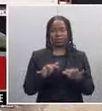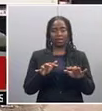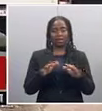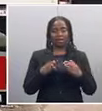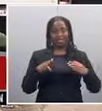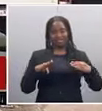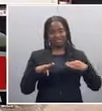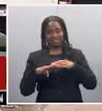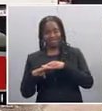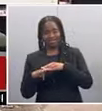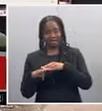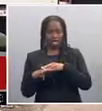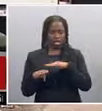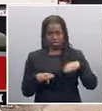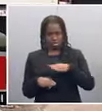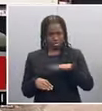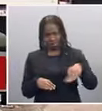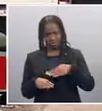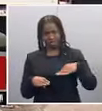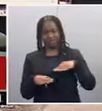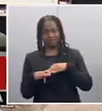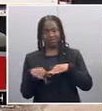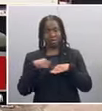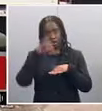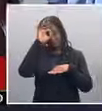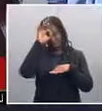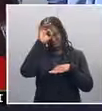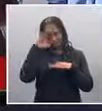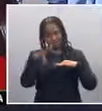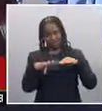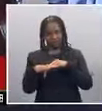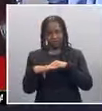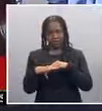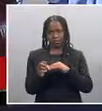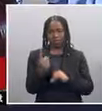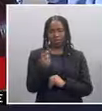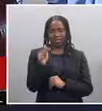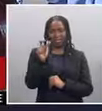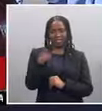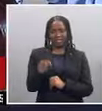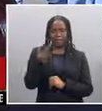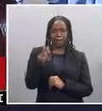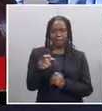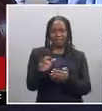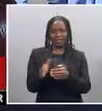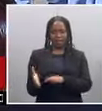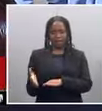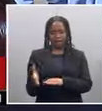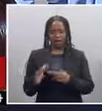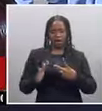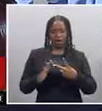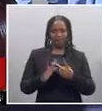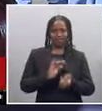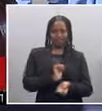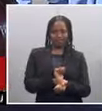a truck and lost control while being pursued by police. One suspect was shot dead, another was